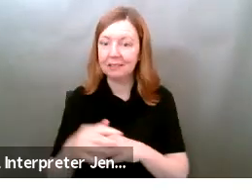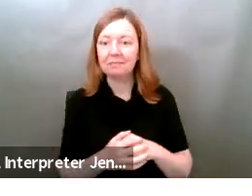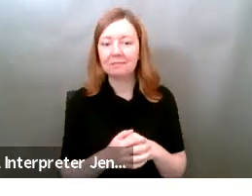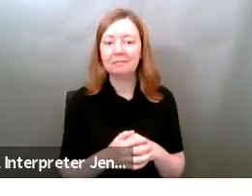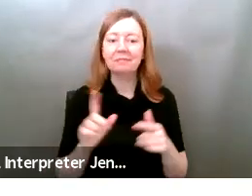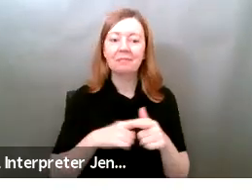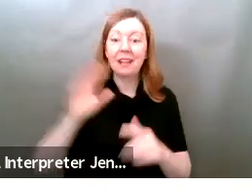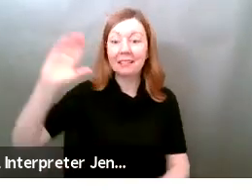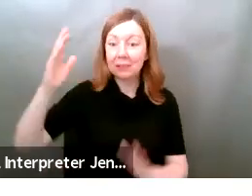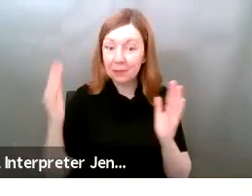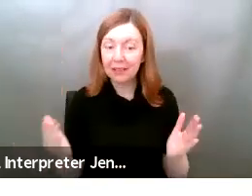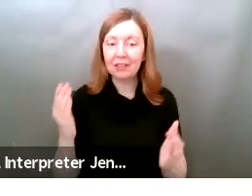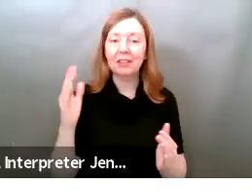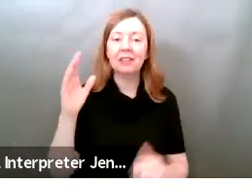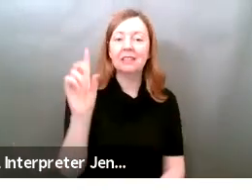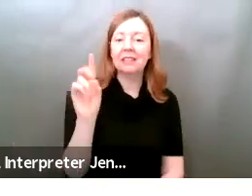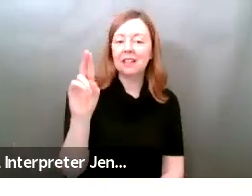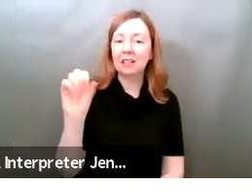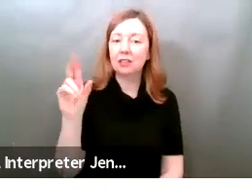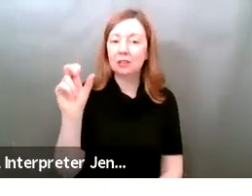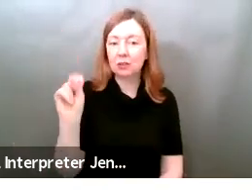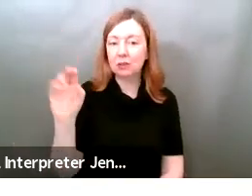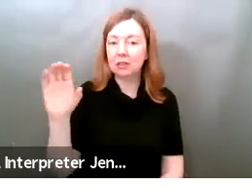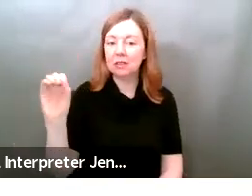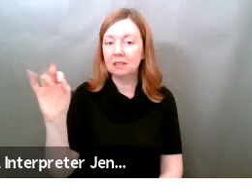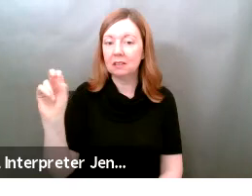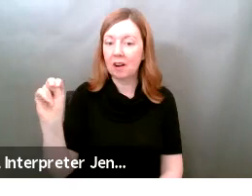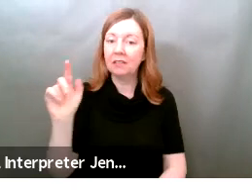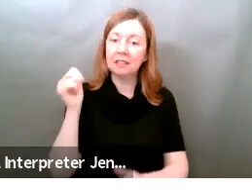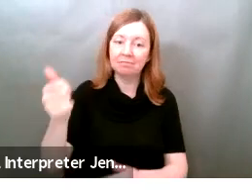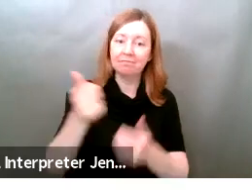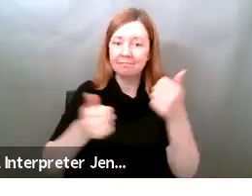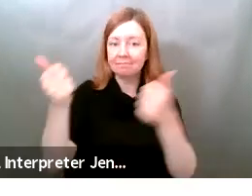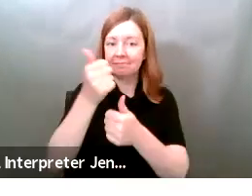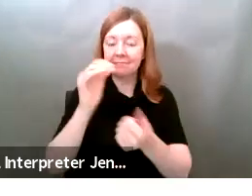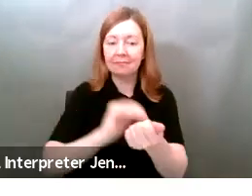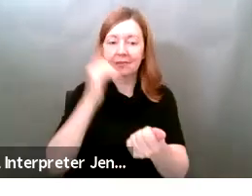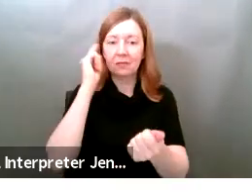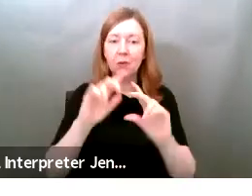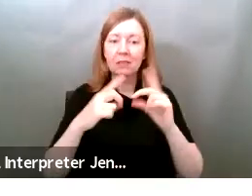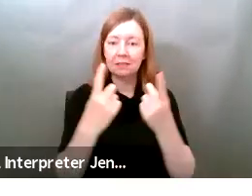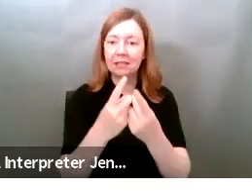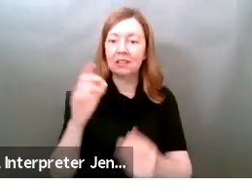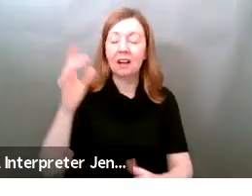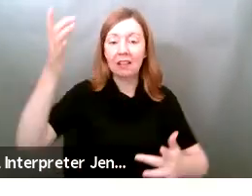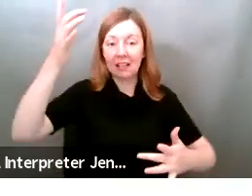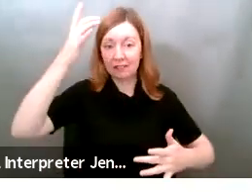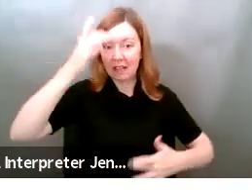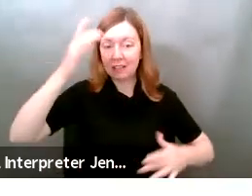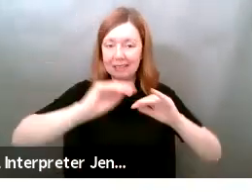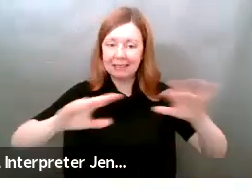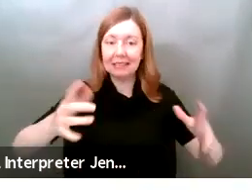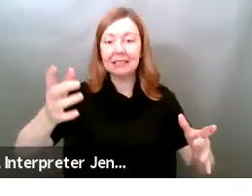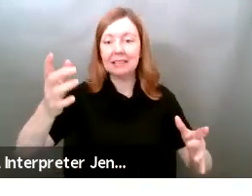And then our speaker tonight is Dr. Susan Coffin. She's an attending physician for the Division of Infectious Diseases at the Children's Hospital of